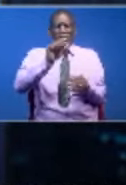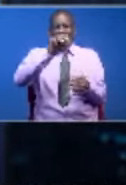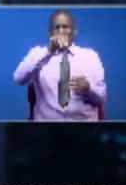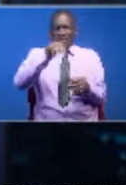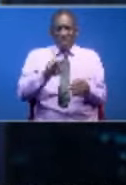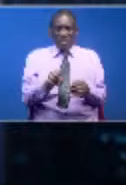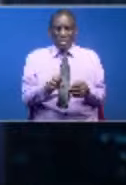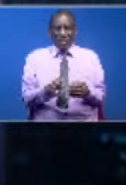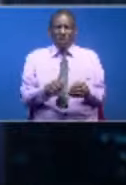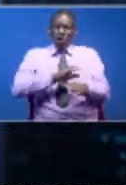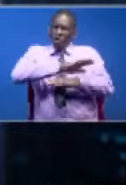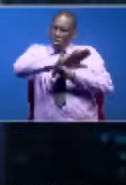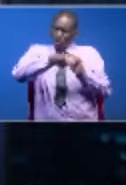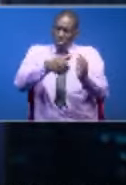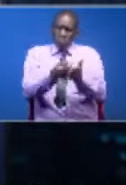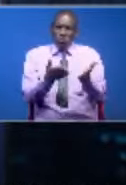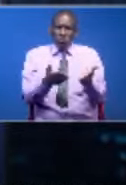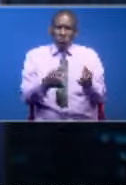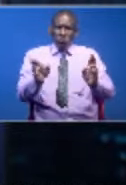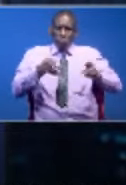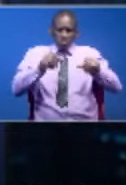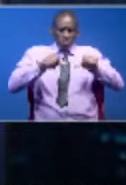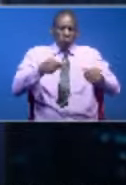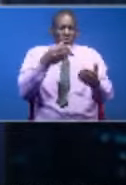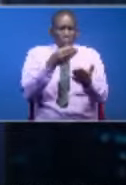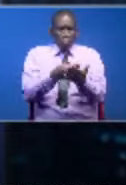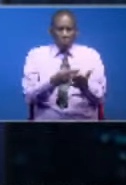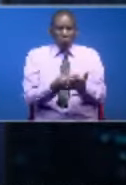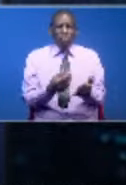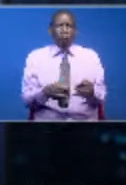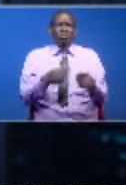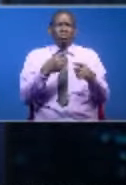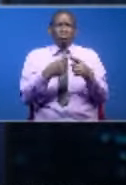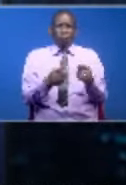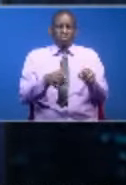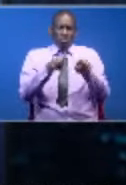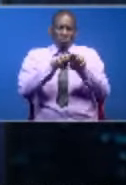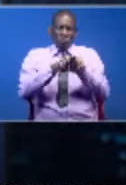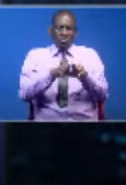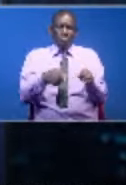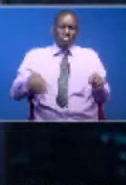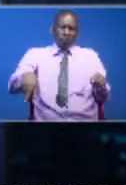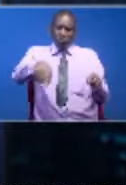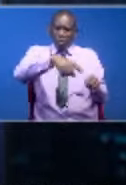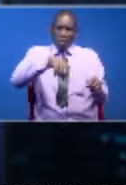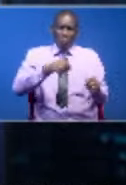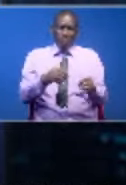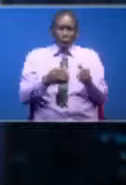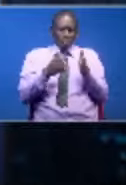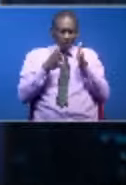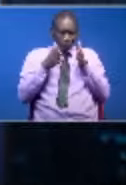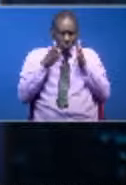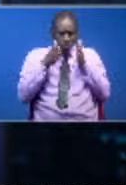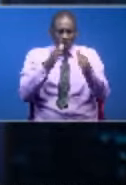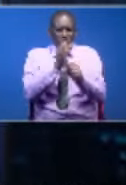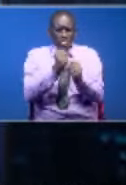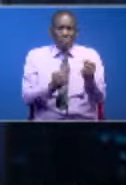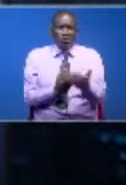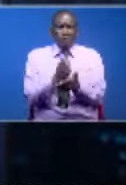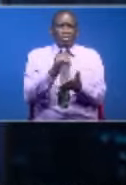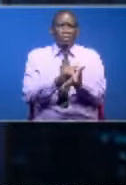So all in all, this is already sustainable finance on its own. But in addition, we are also very intentional about making sure